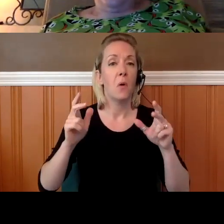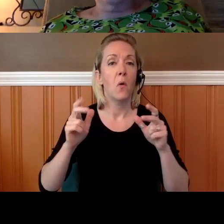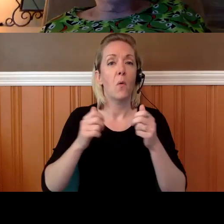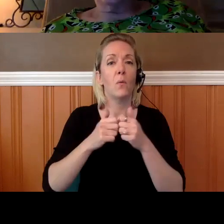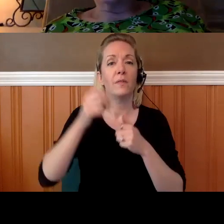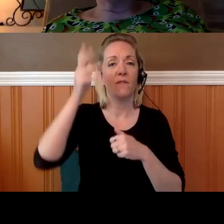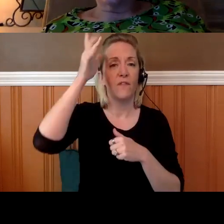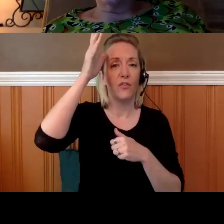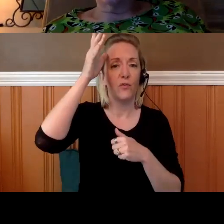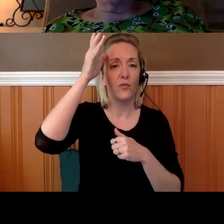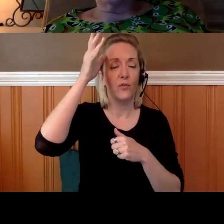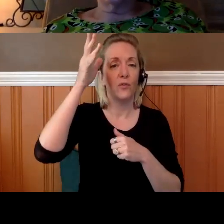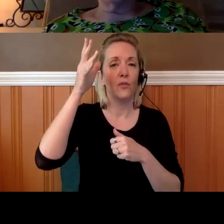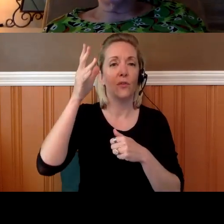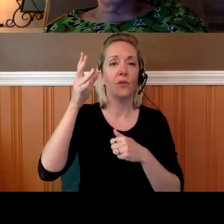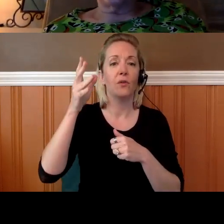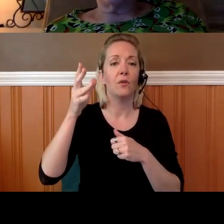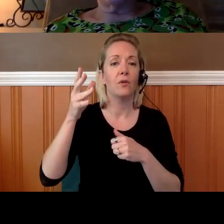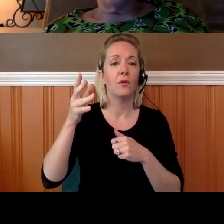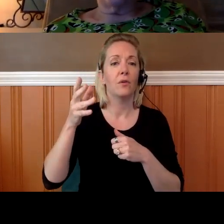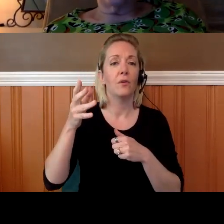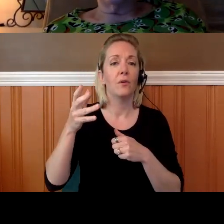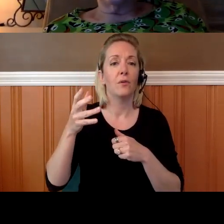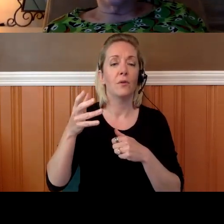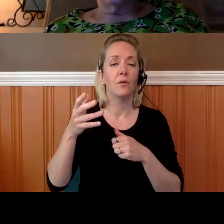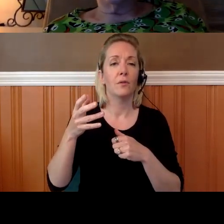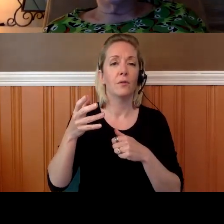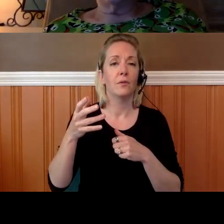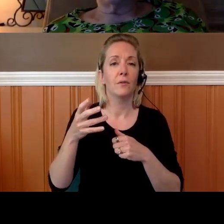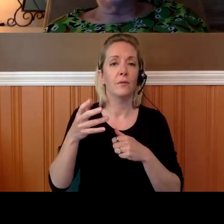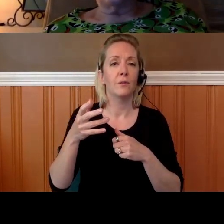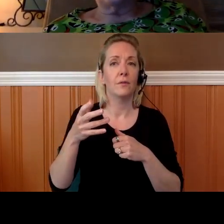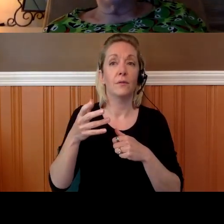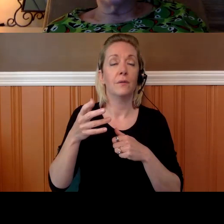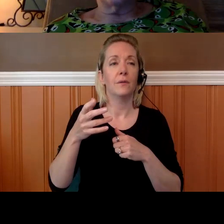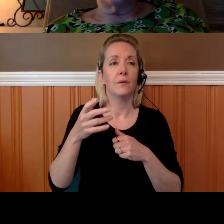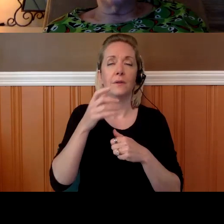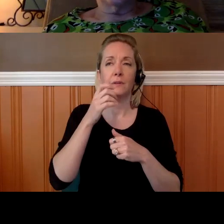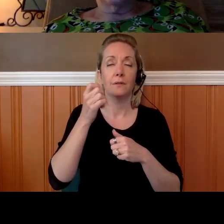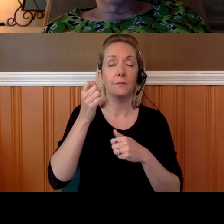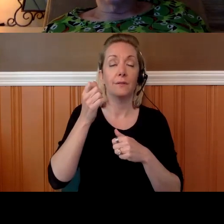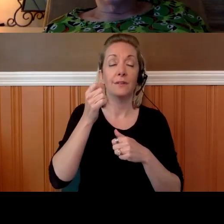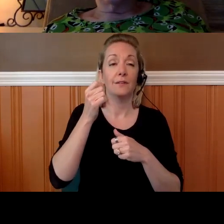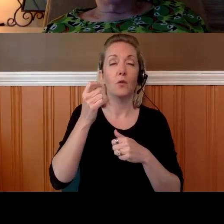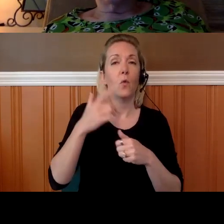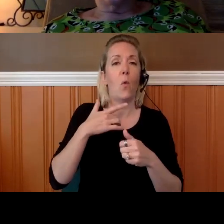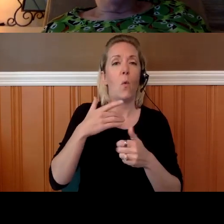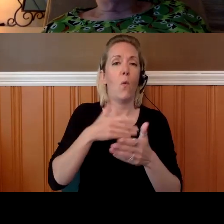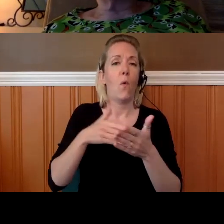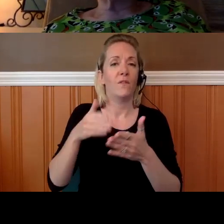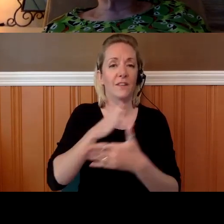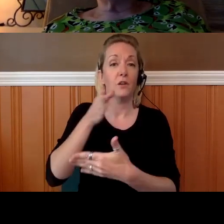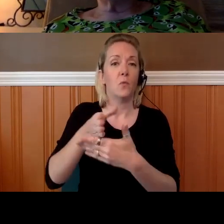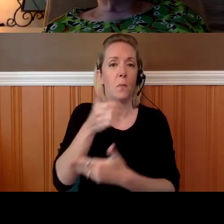dad. She didn't quite get why she couldn't just run after the ball when any teenager threw it. That was another issue. But